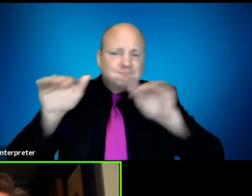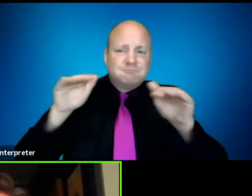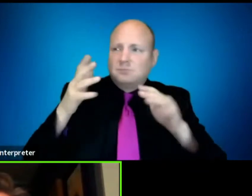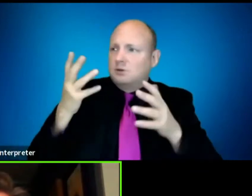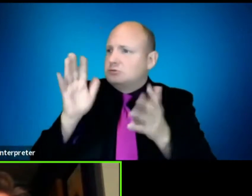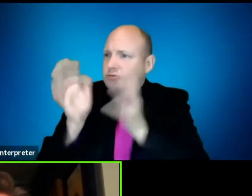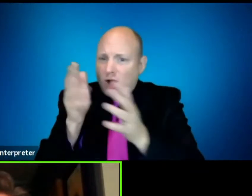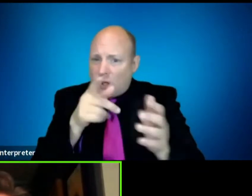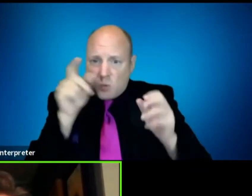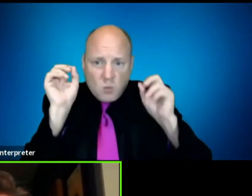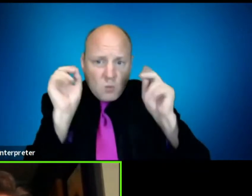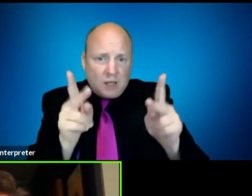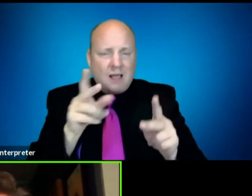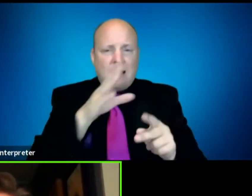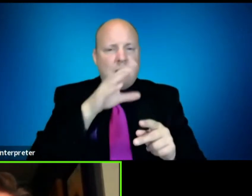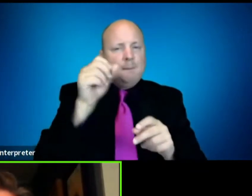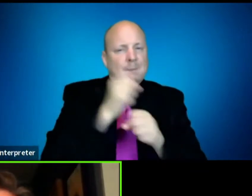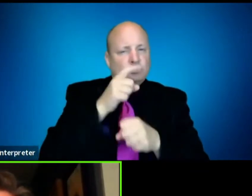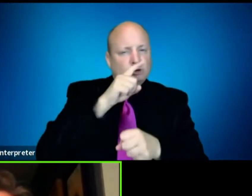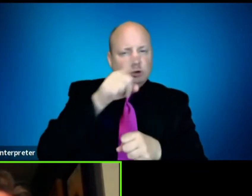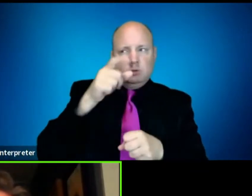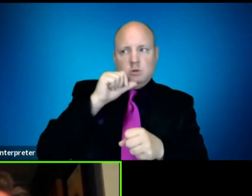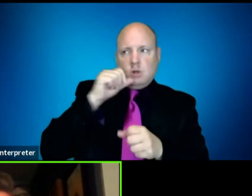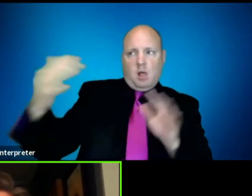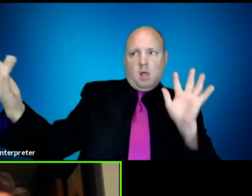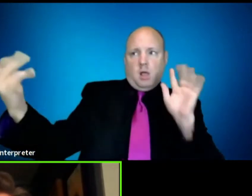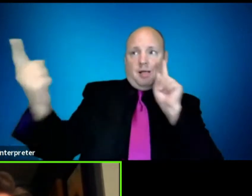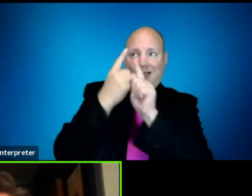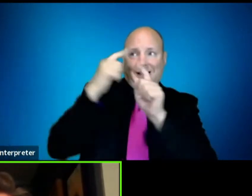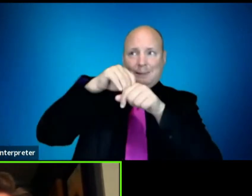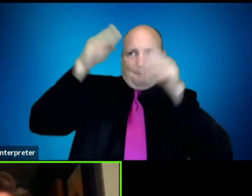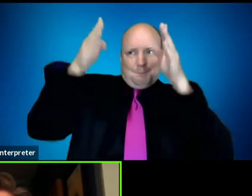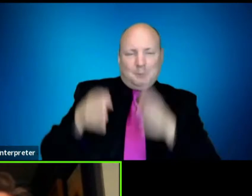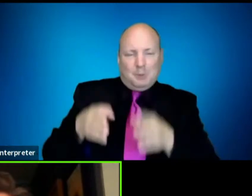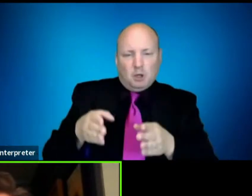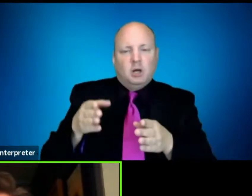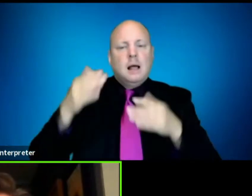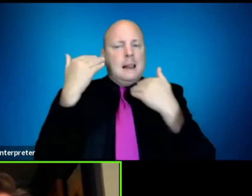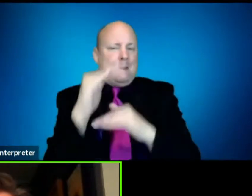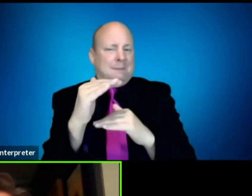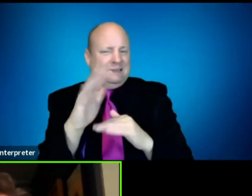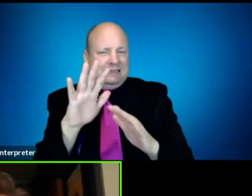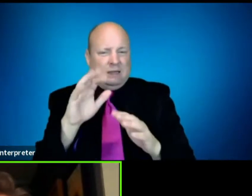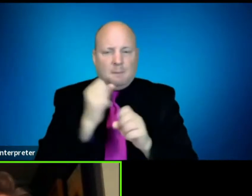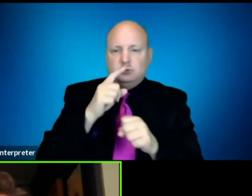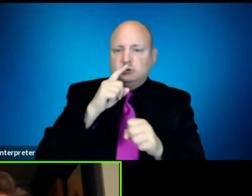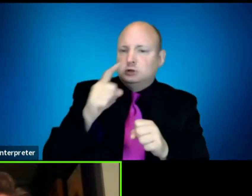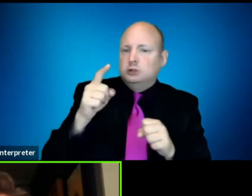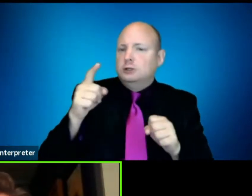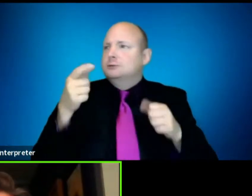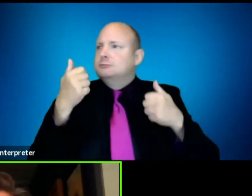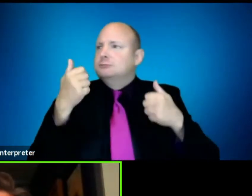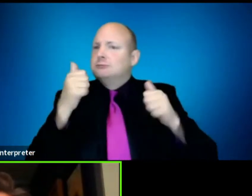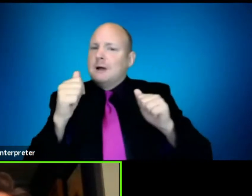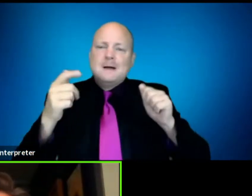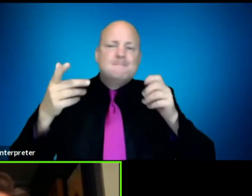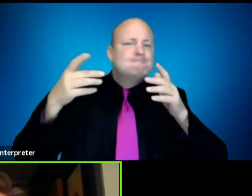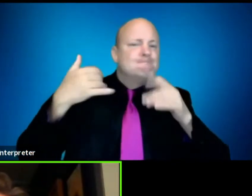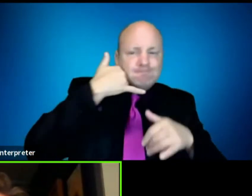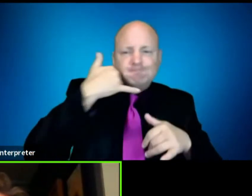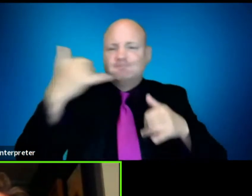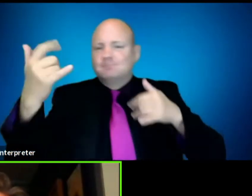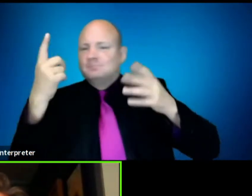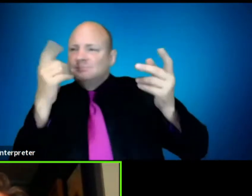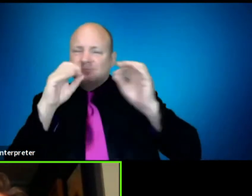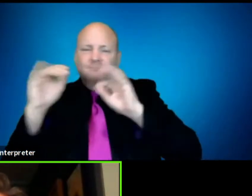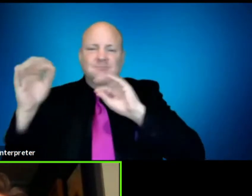you're participating in right now. The life you save could be your own, that of a loved one, or a stranger. But together we can